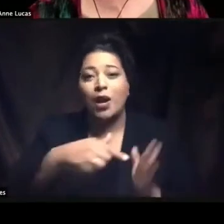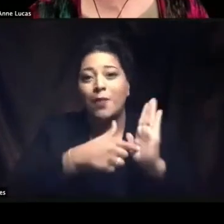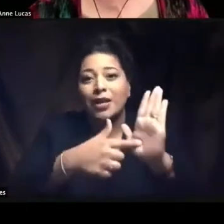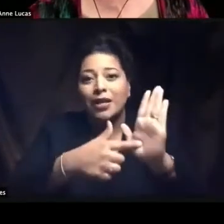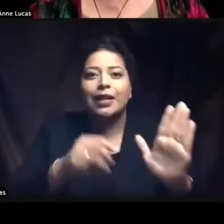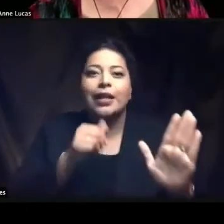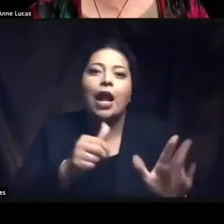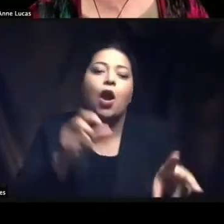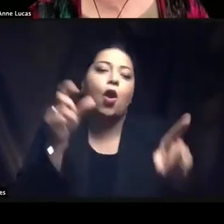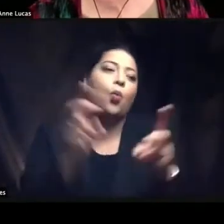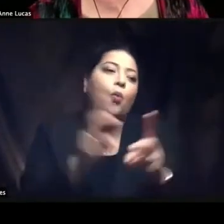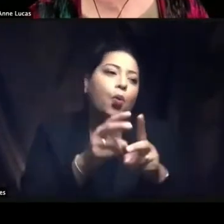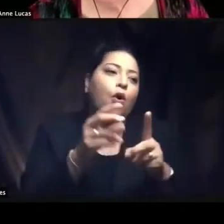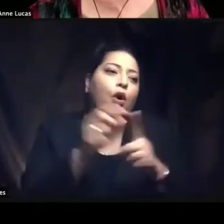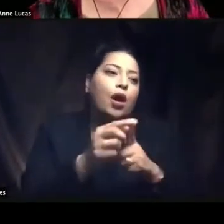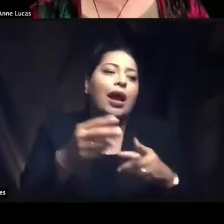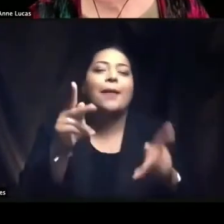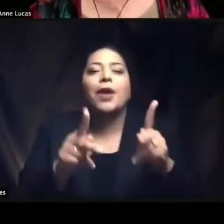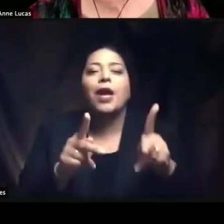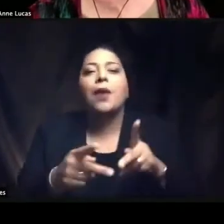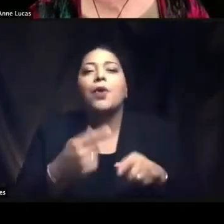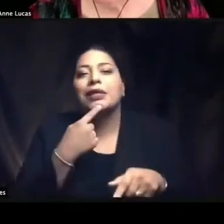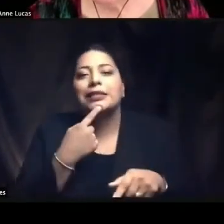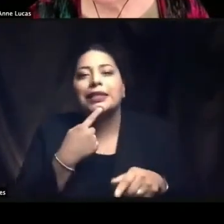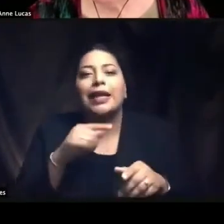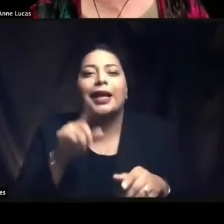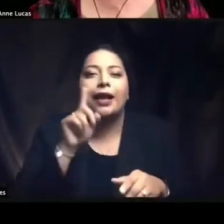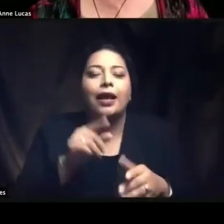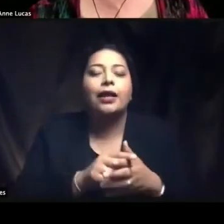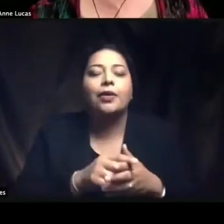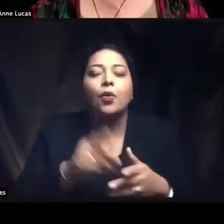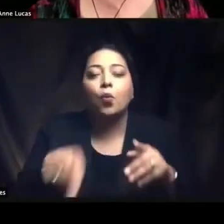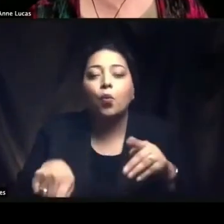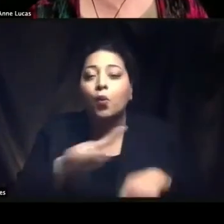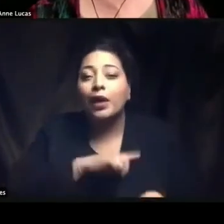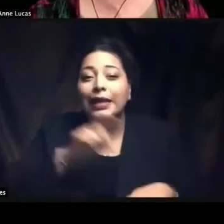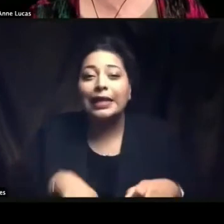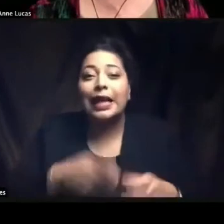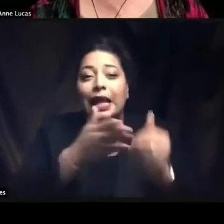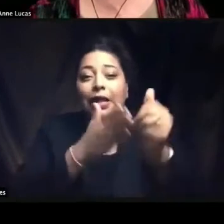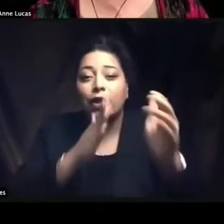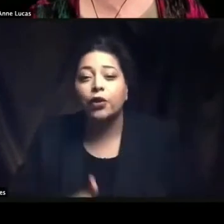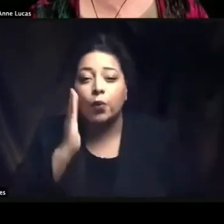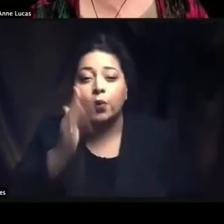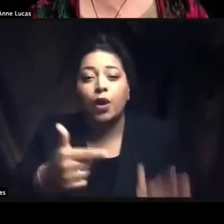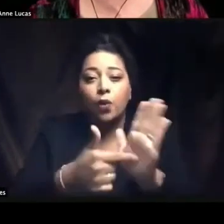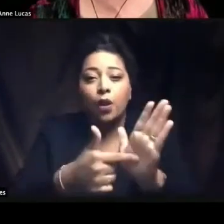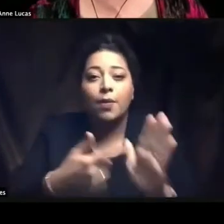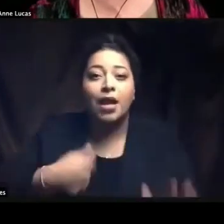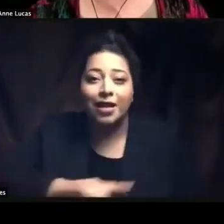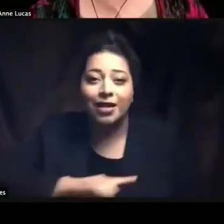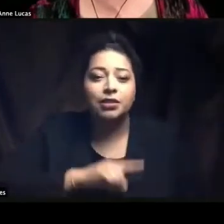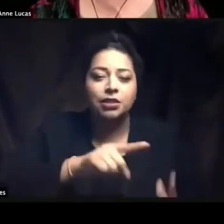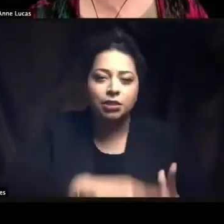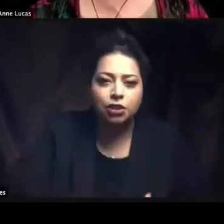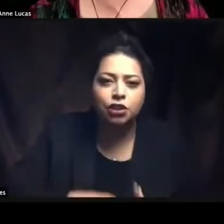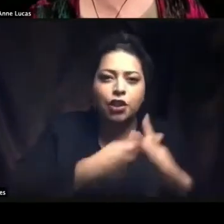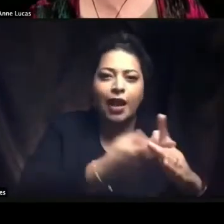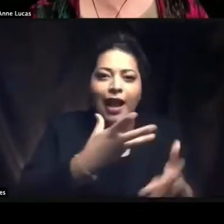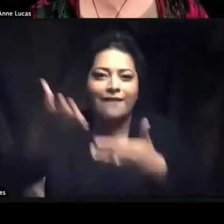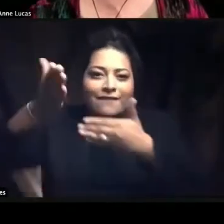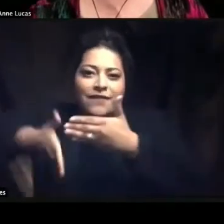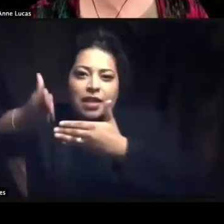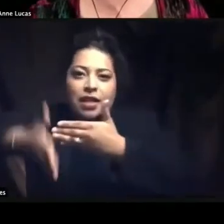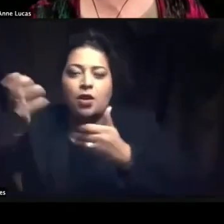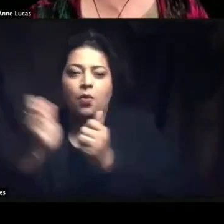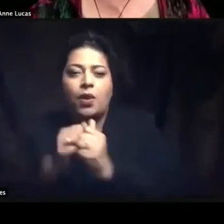scripted words and people promising to be a voice. We need a leader who will be some ears that will listen. It begins and ends with open ears. I